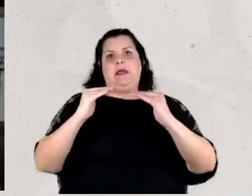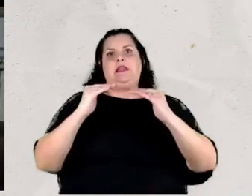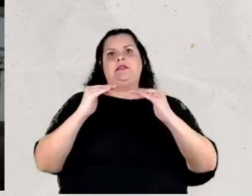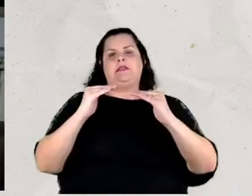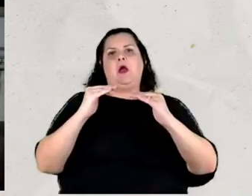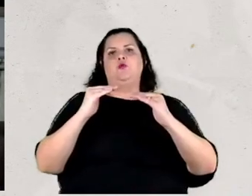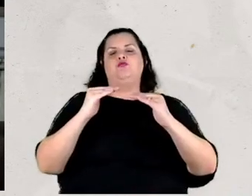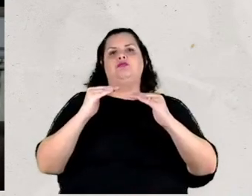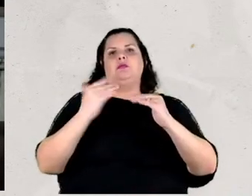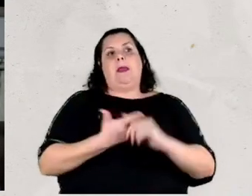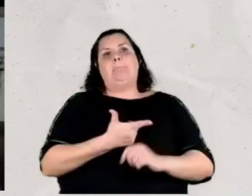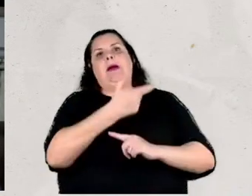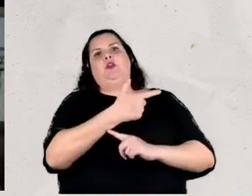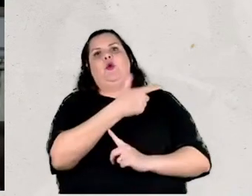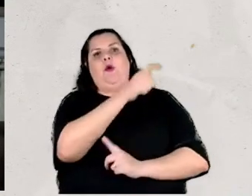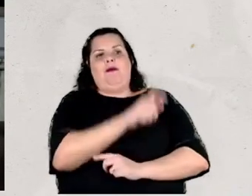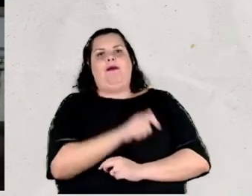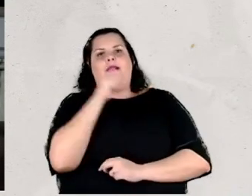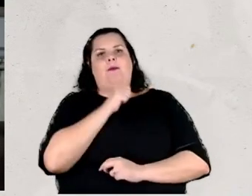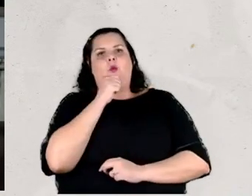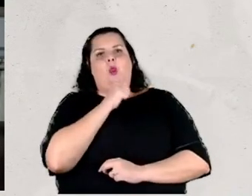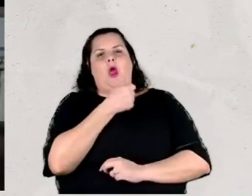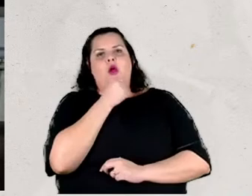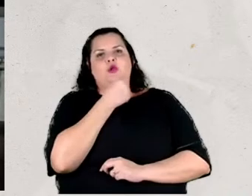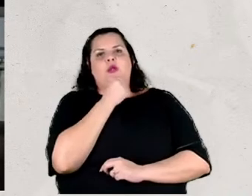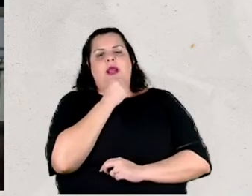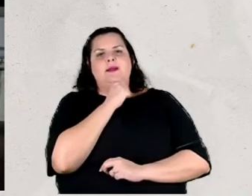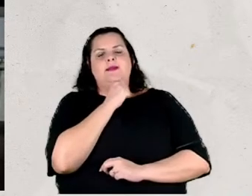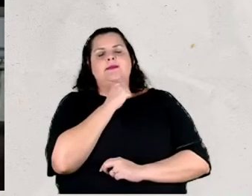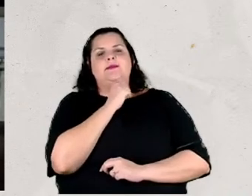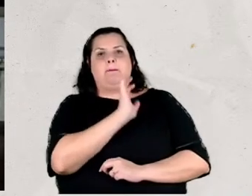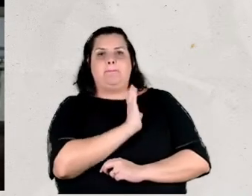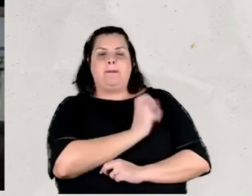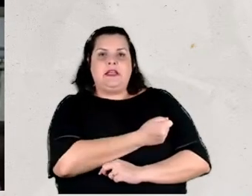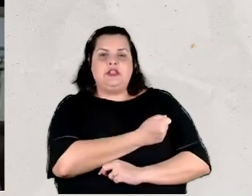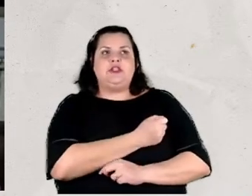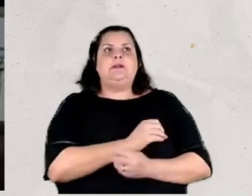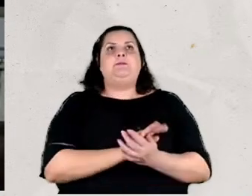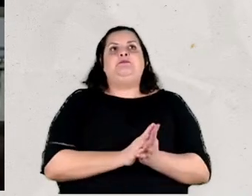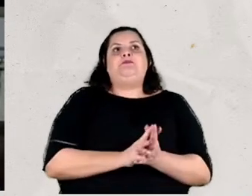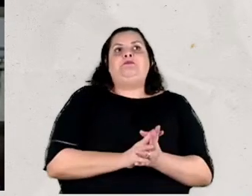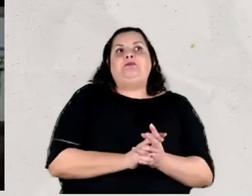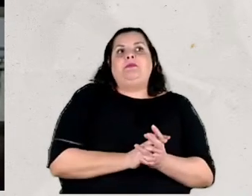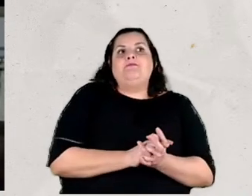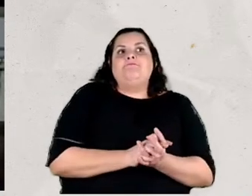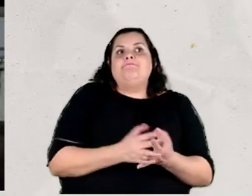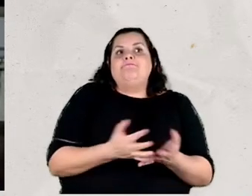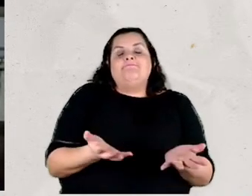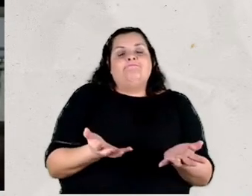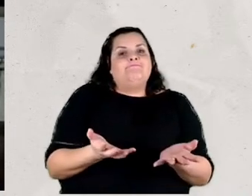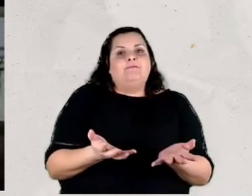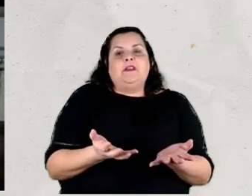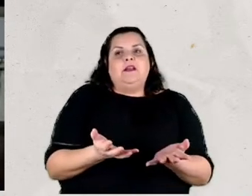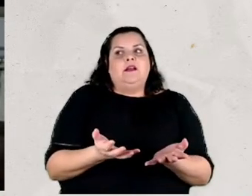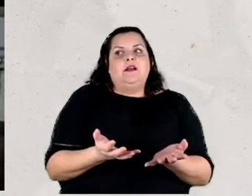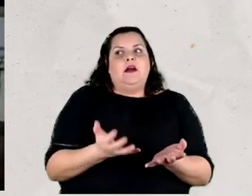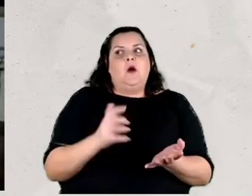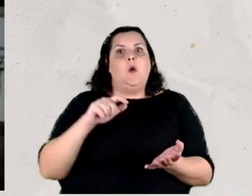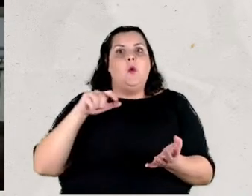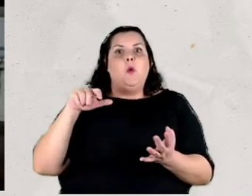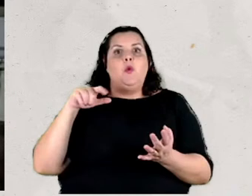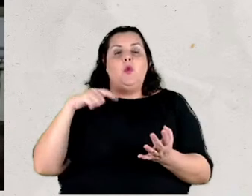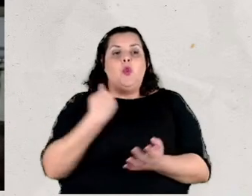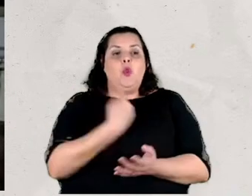that's ridiculous. But we can't agree on anything. And so what I wanted to model in this book was